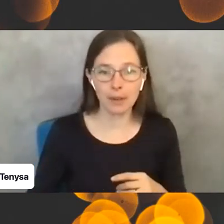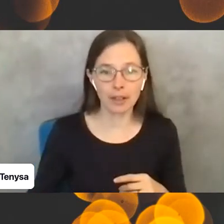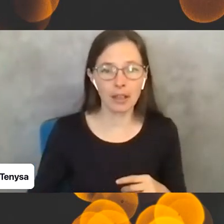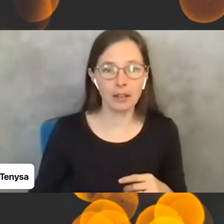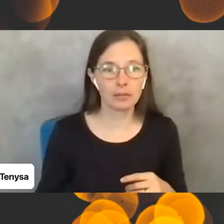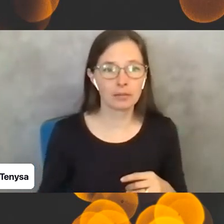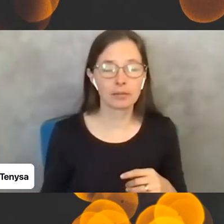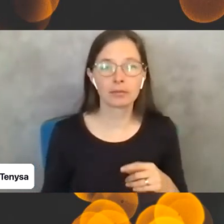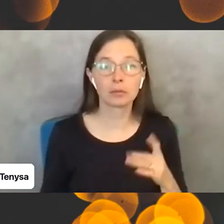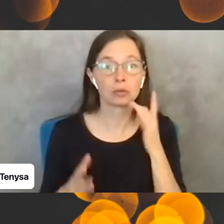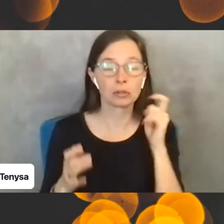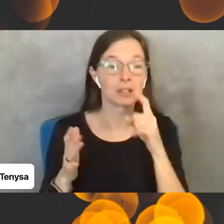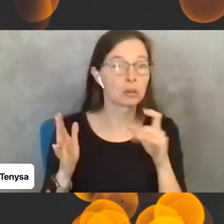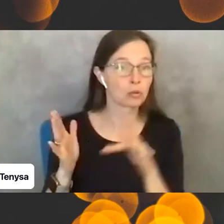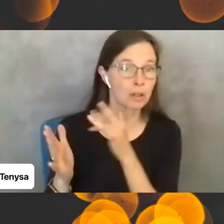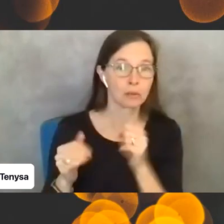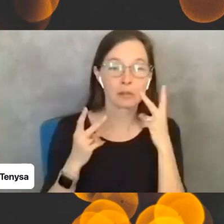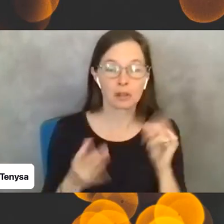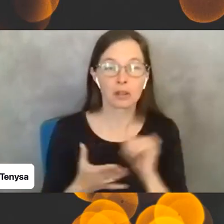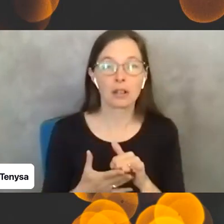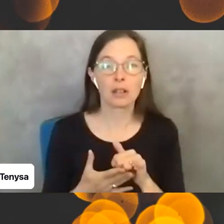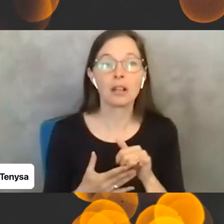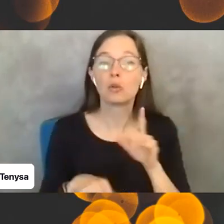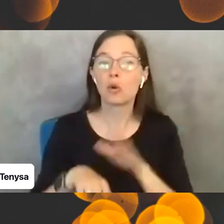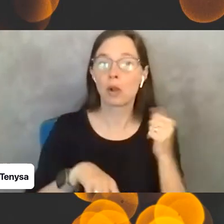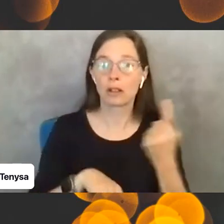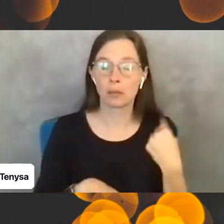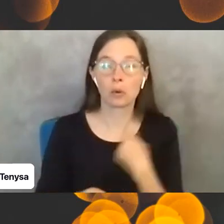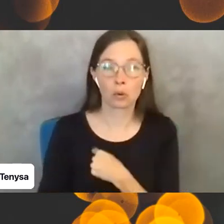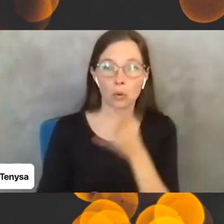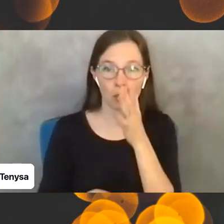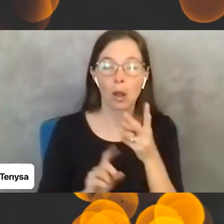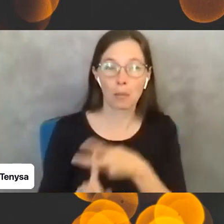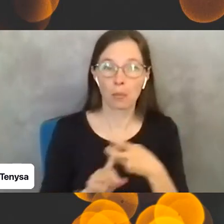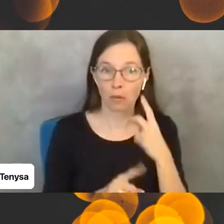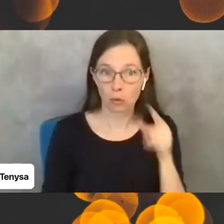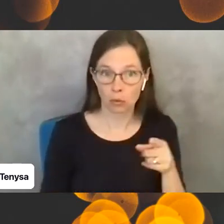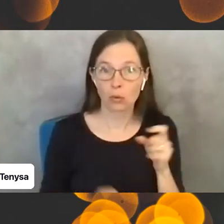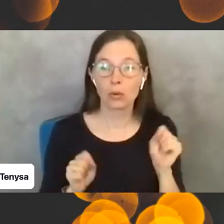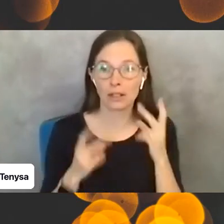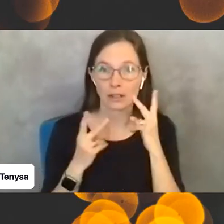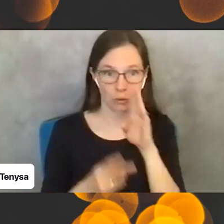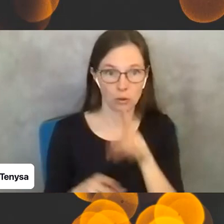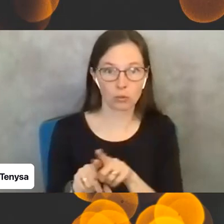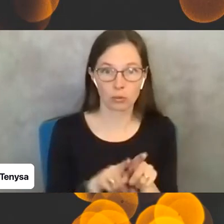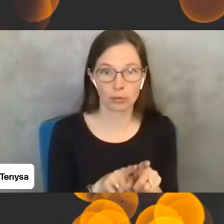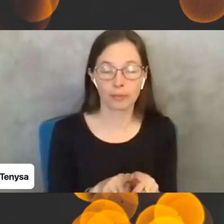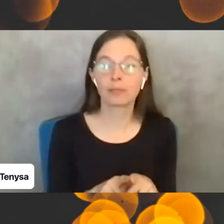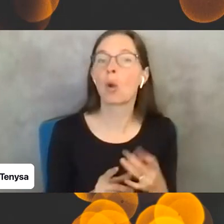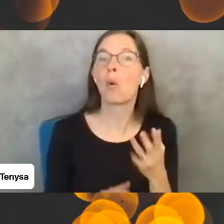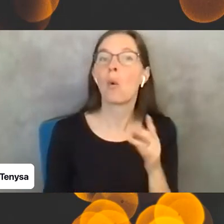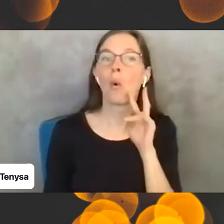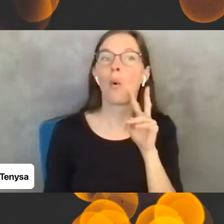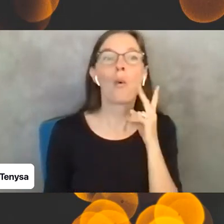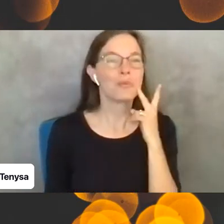the gallery there. And if you call on somebody, we will pull them in for you so that you can see them directly as well. There it is. There's the gallery